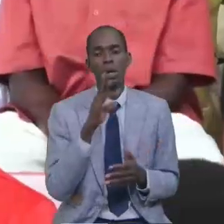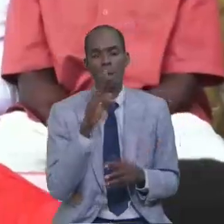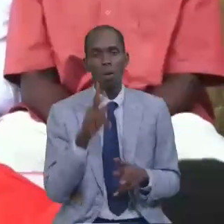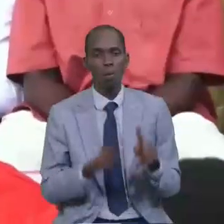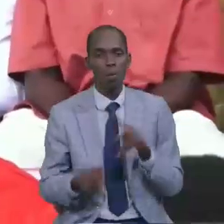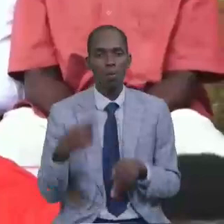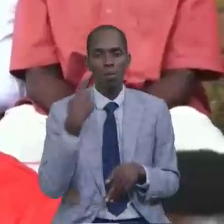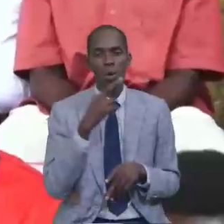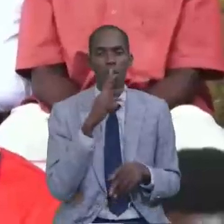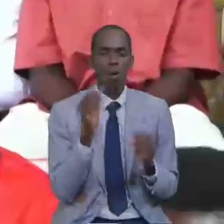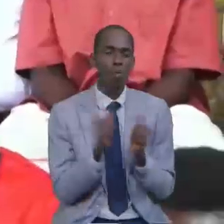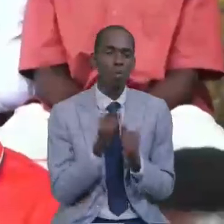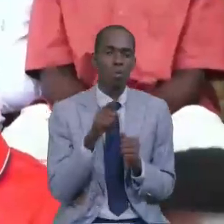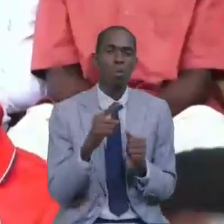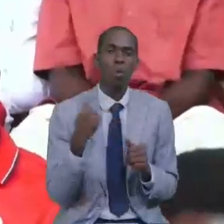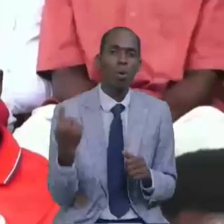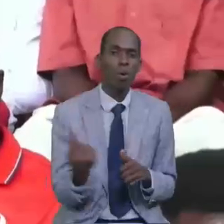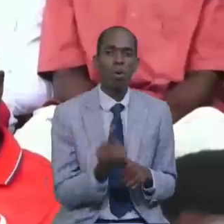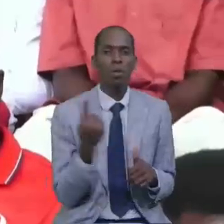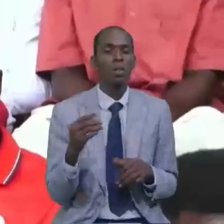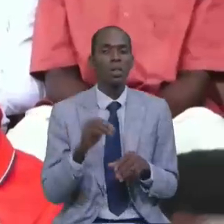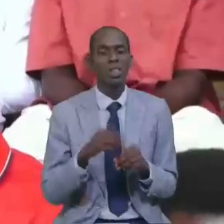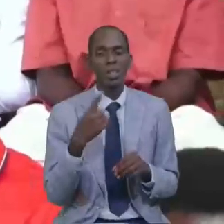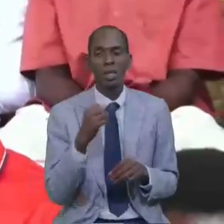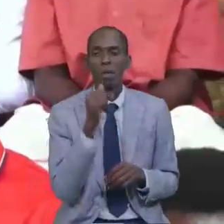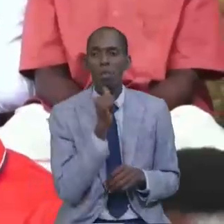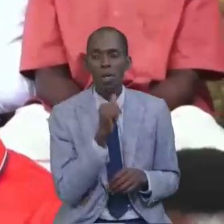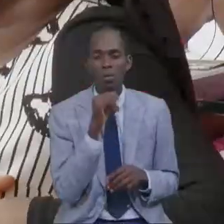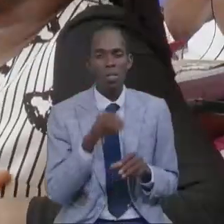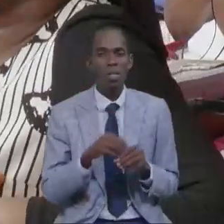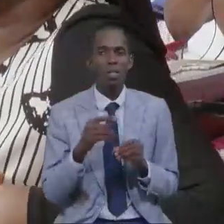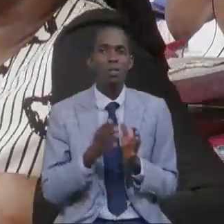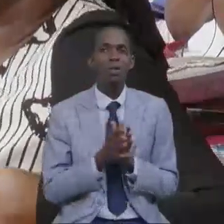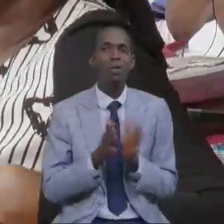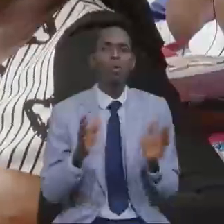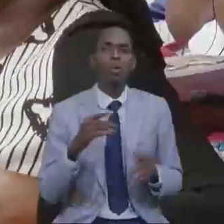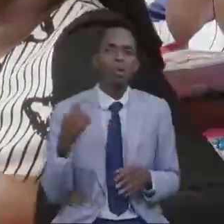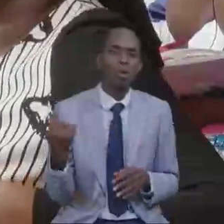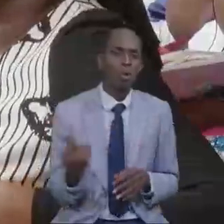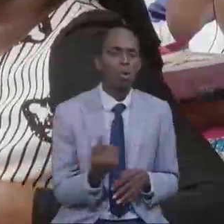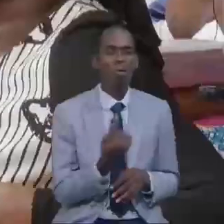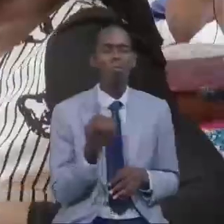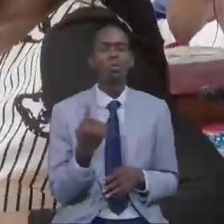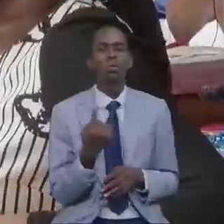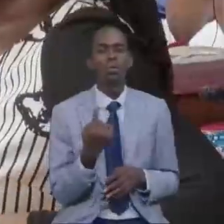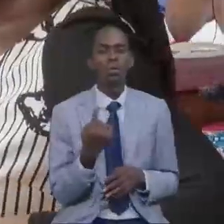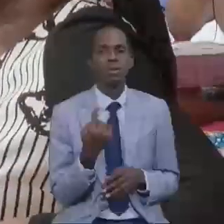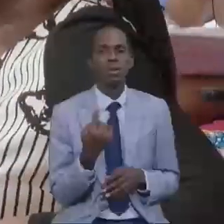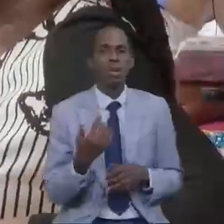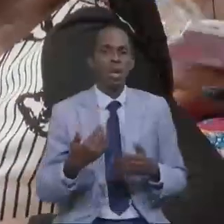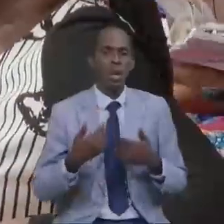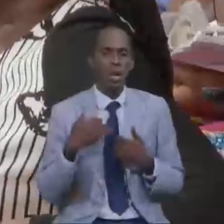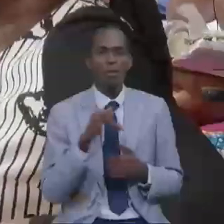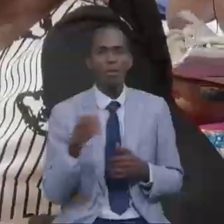always having a conscience void of offense toward God and